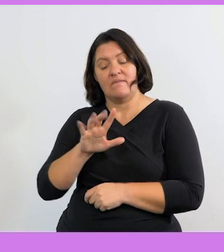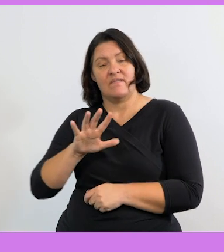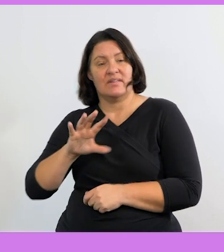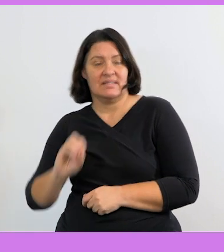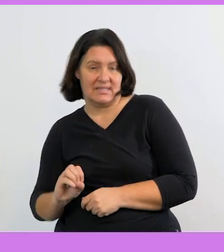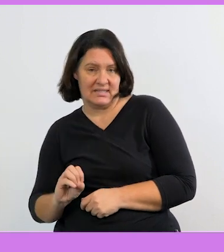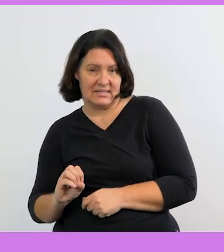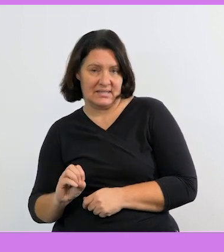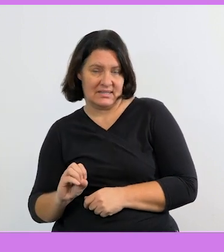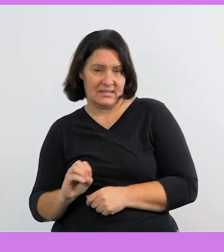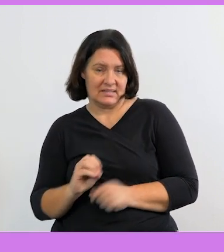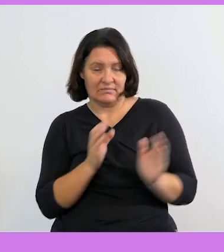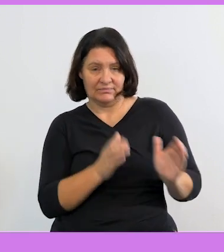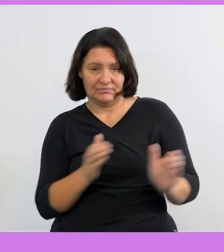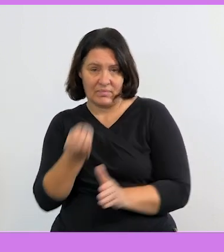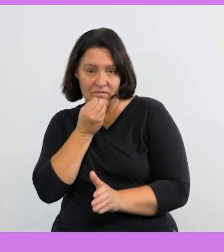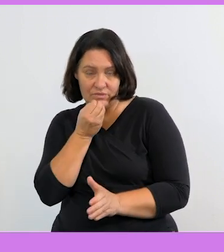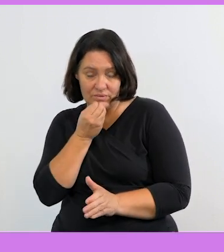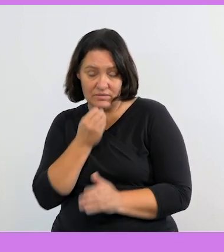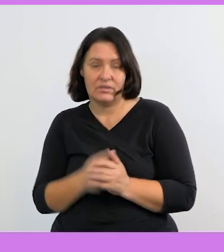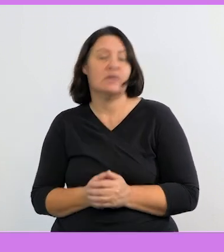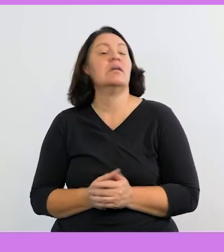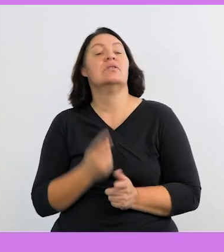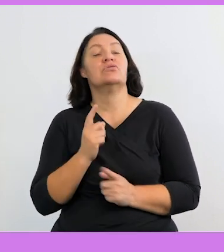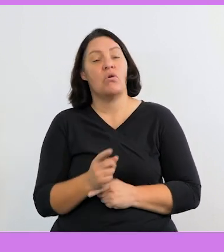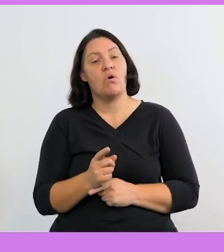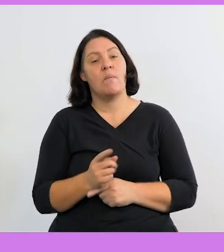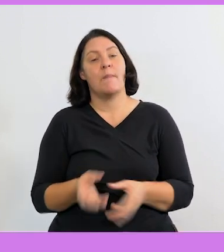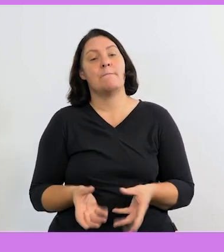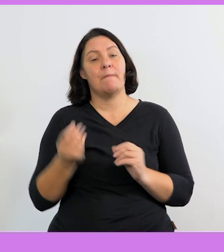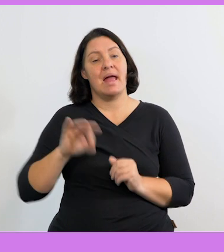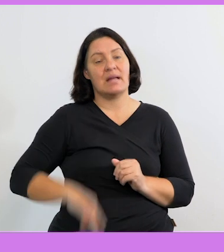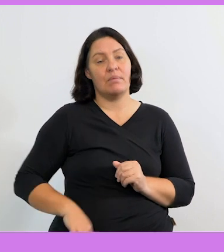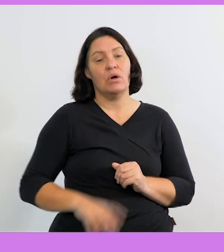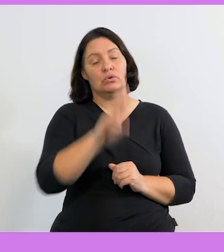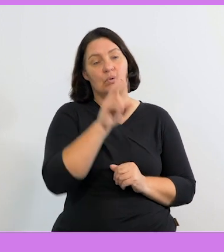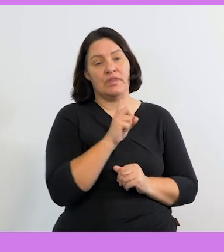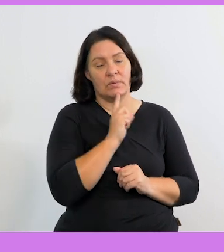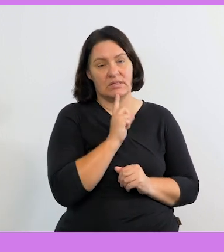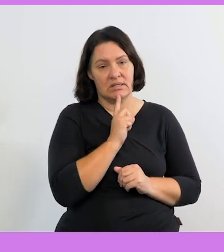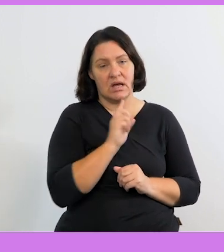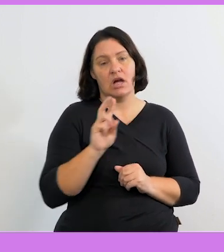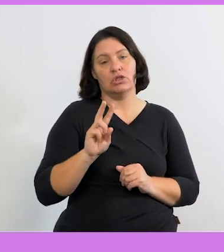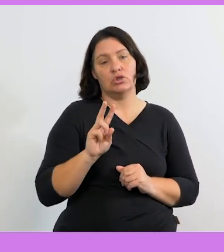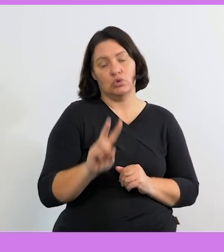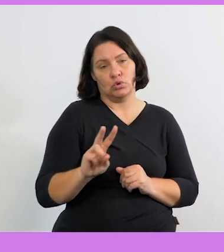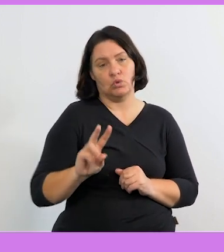sell 150 of these bunny chows? That will come to an income of